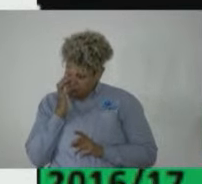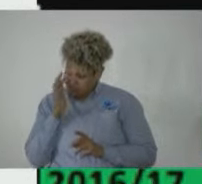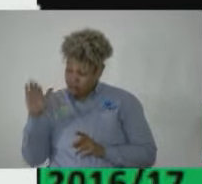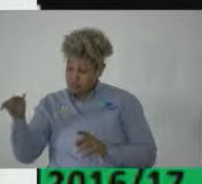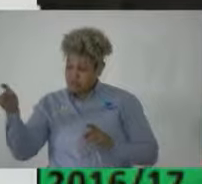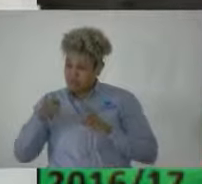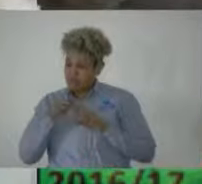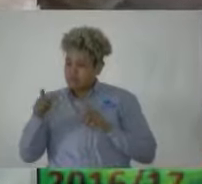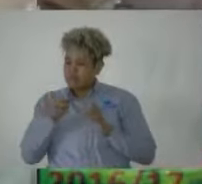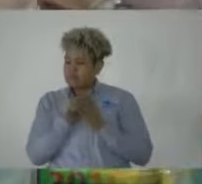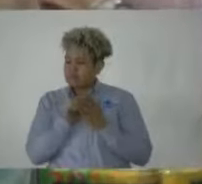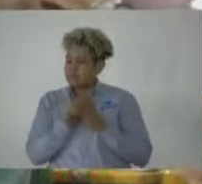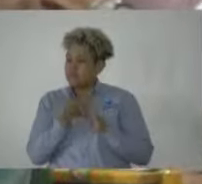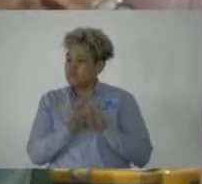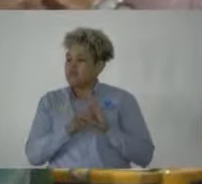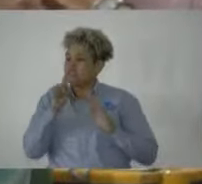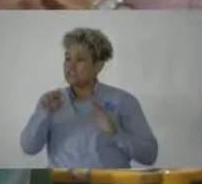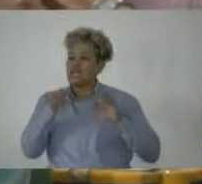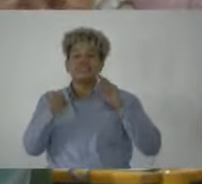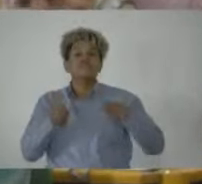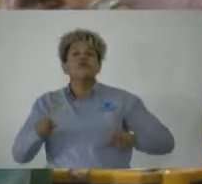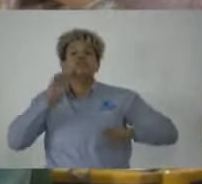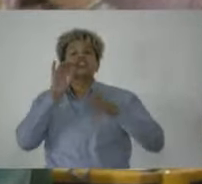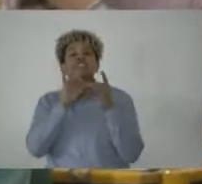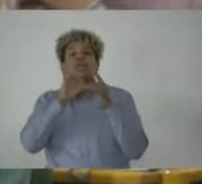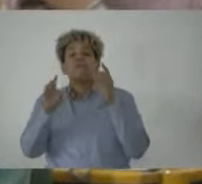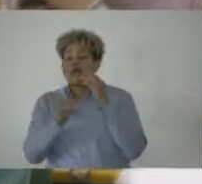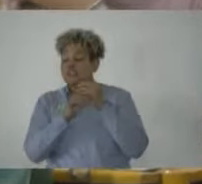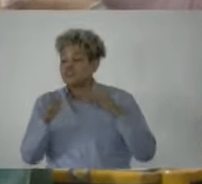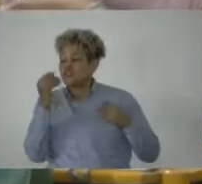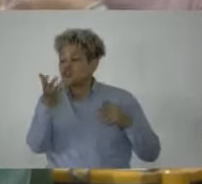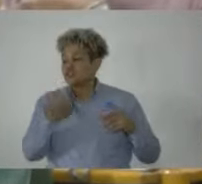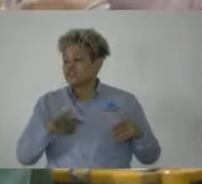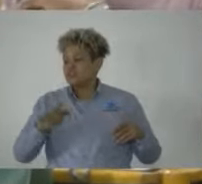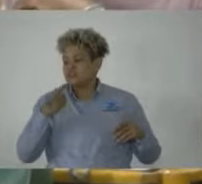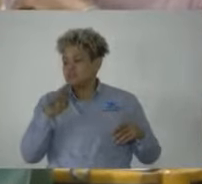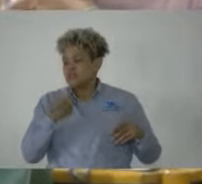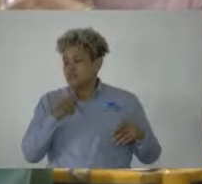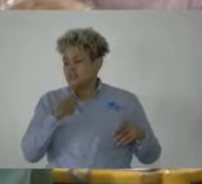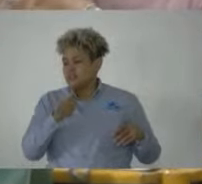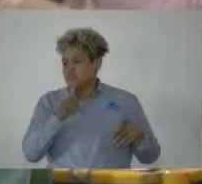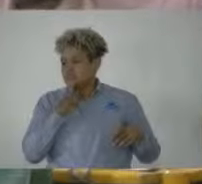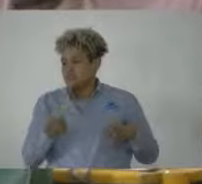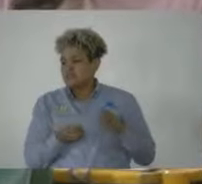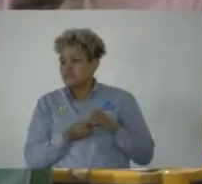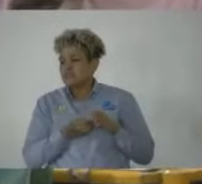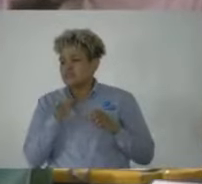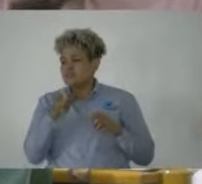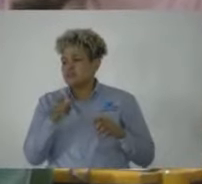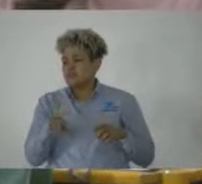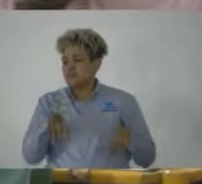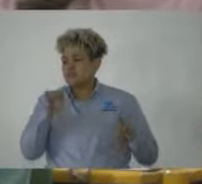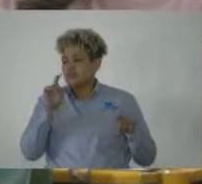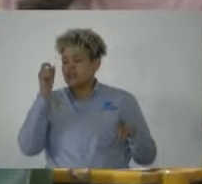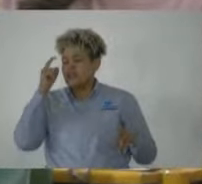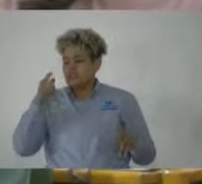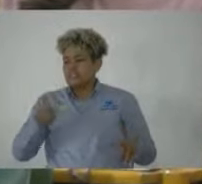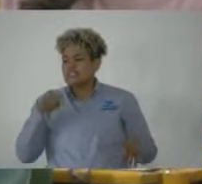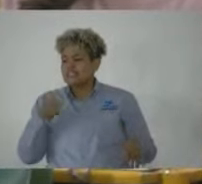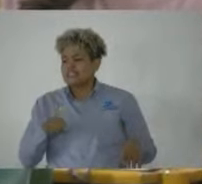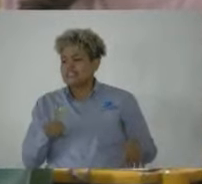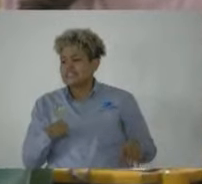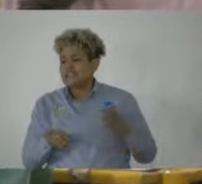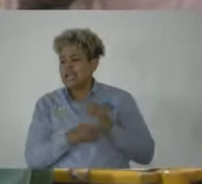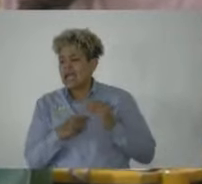tax expenditure statement is also submitted. This one I'm not claiming that you're deceiving. This one you picked up, I'm not claiming that. This